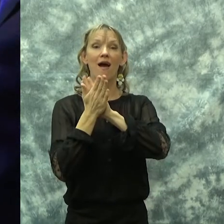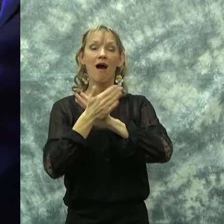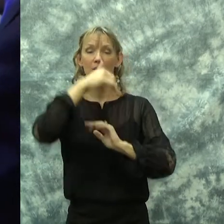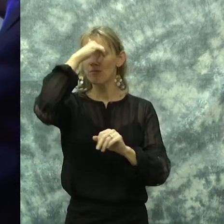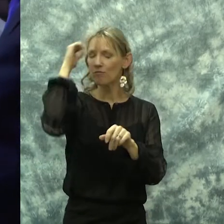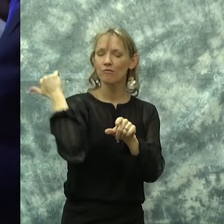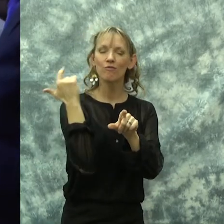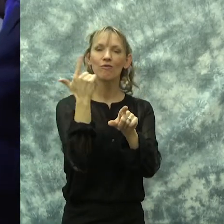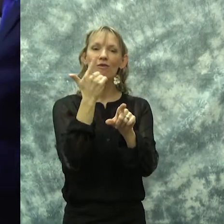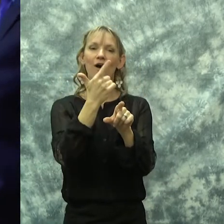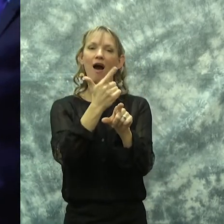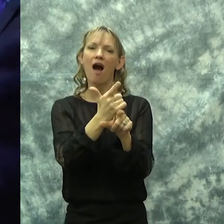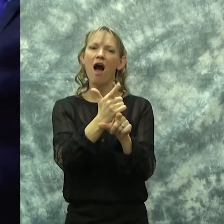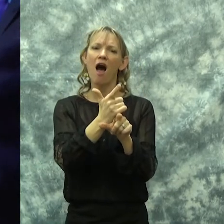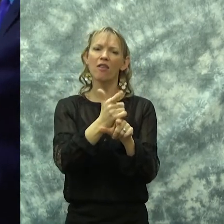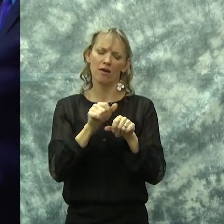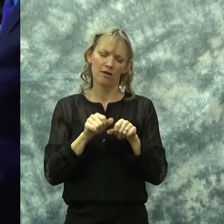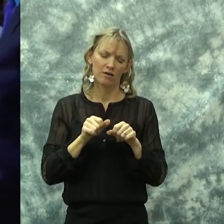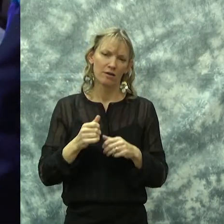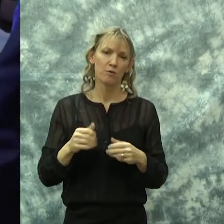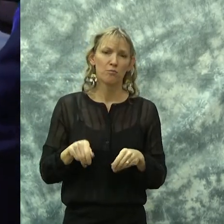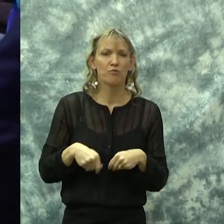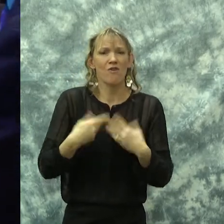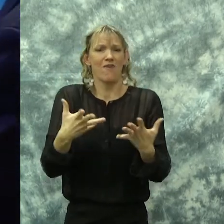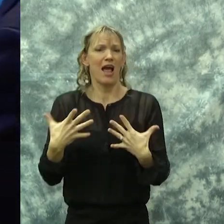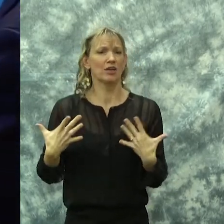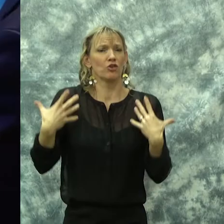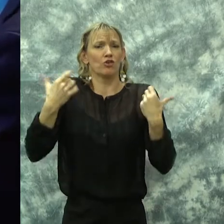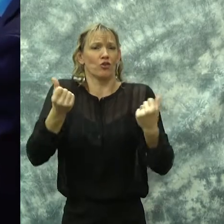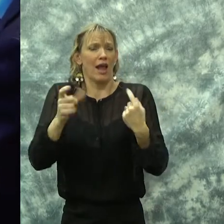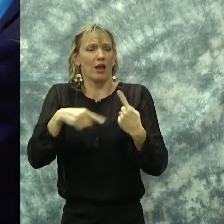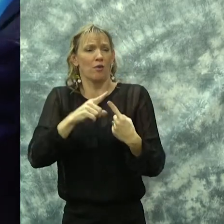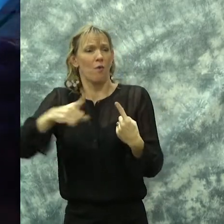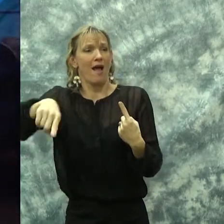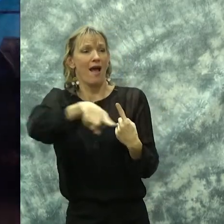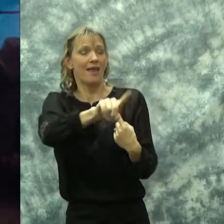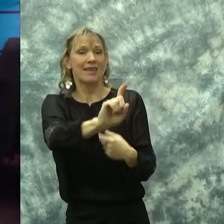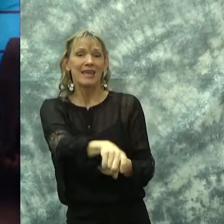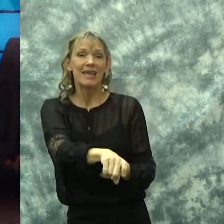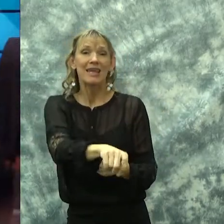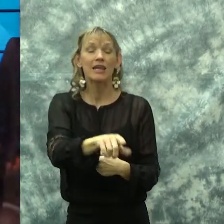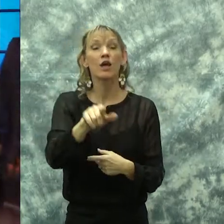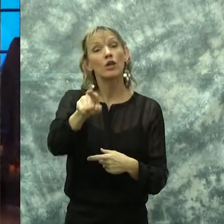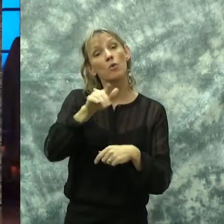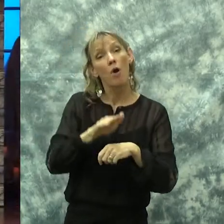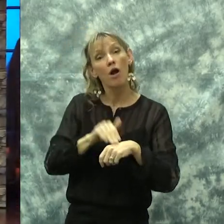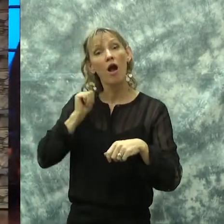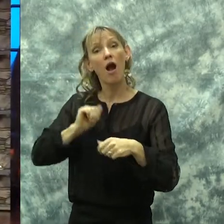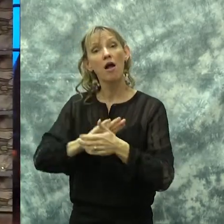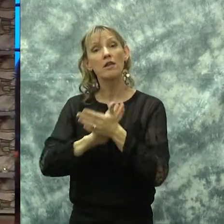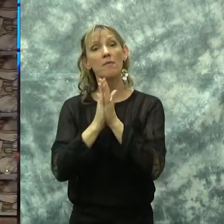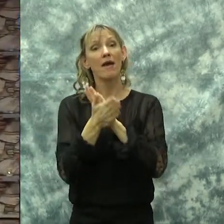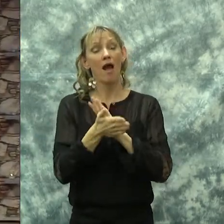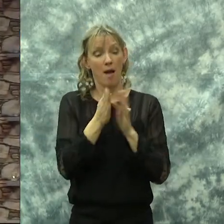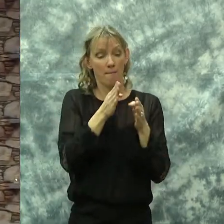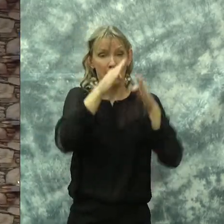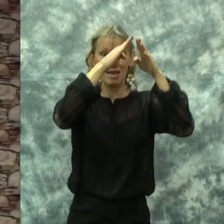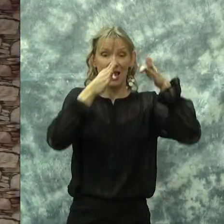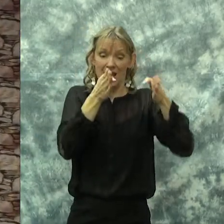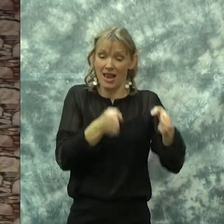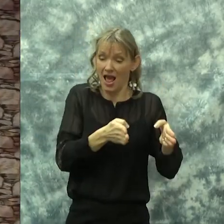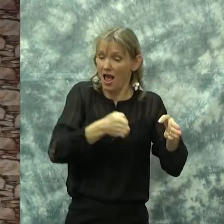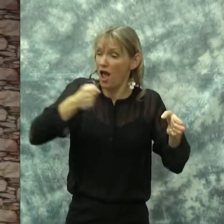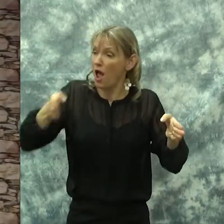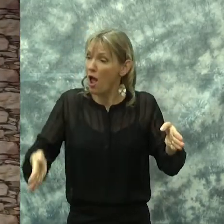a brother, give strength in times of need. You are called to be a neighbor, find